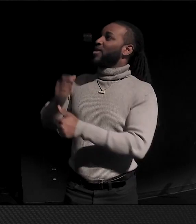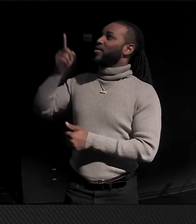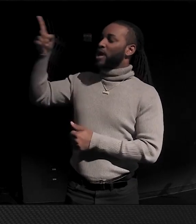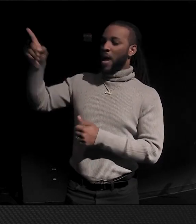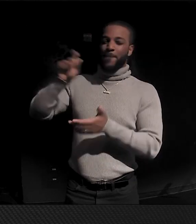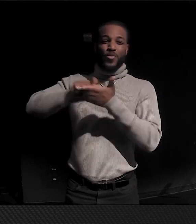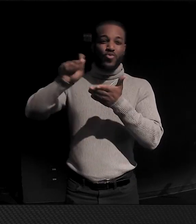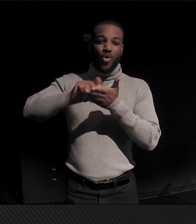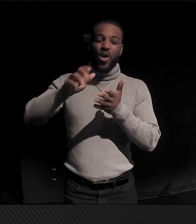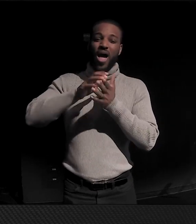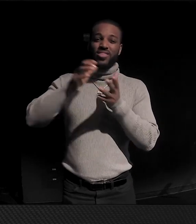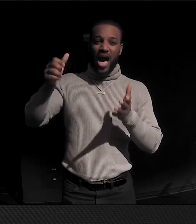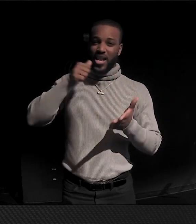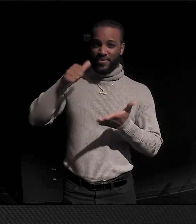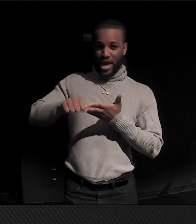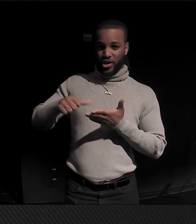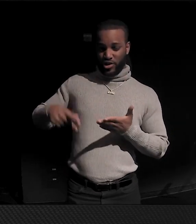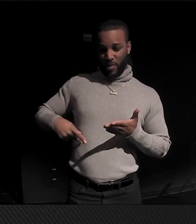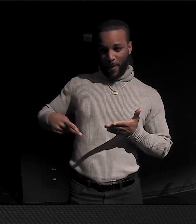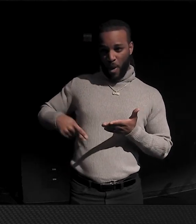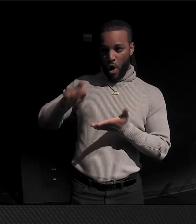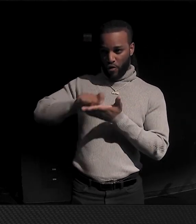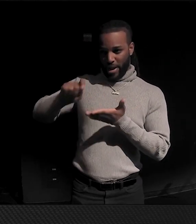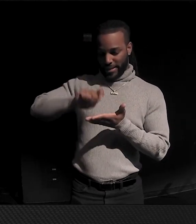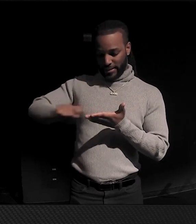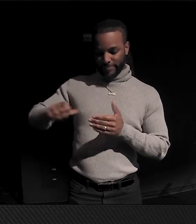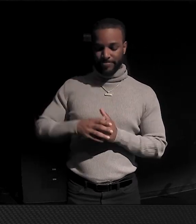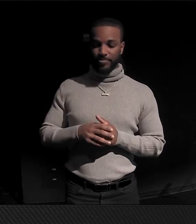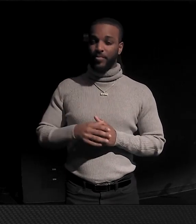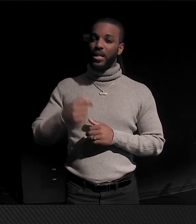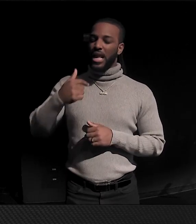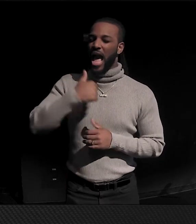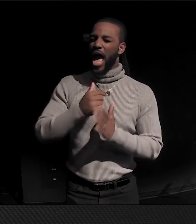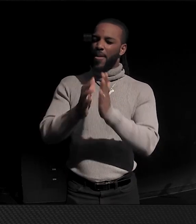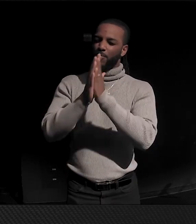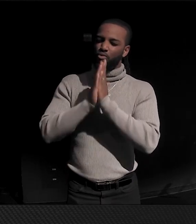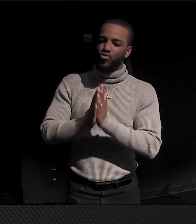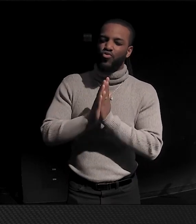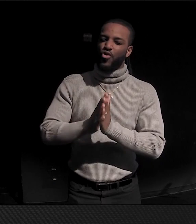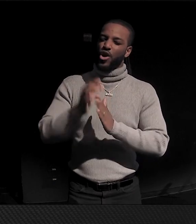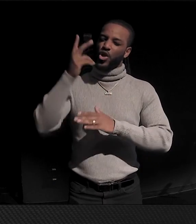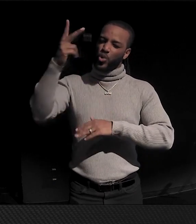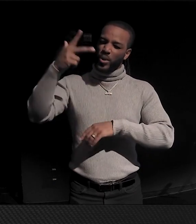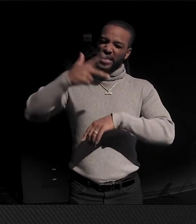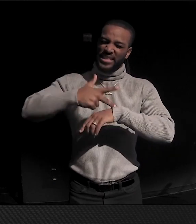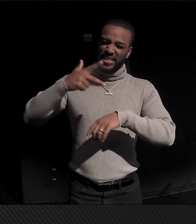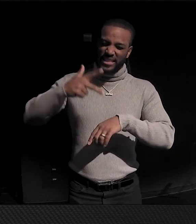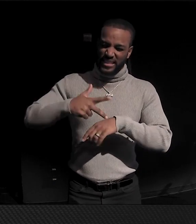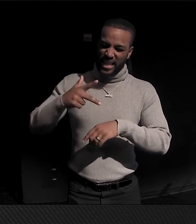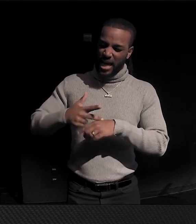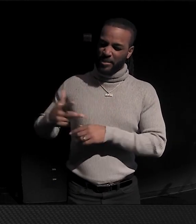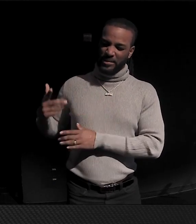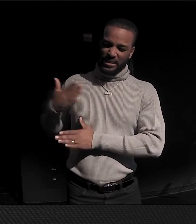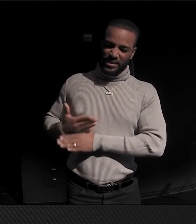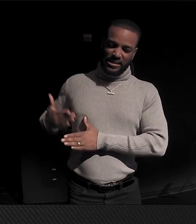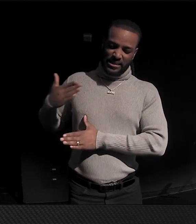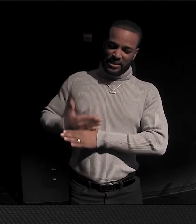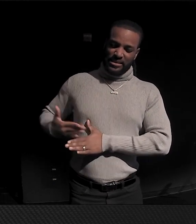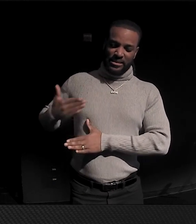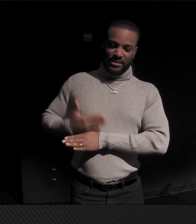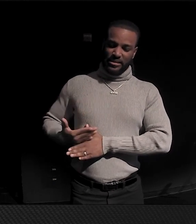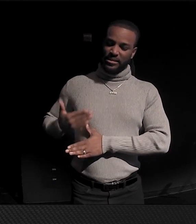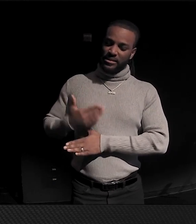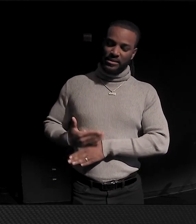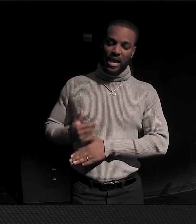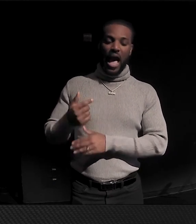in the New Testament. It says, he writes, I prayed 3 times for this thorn in my flesh to be removed.